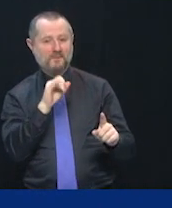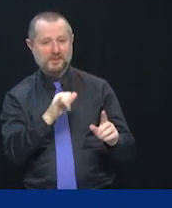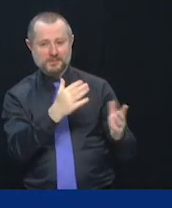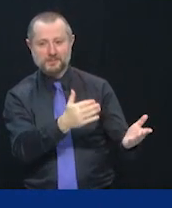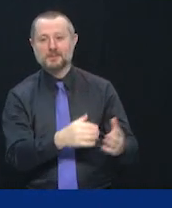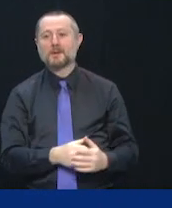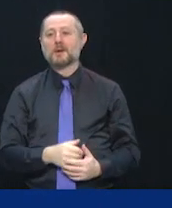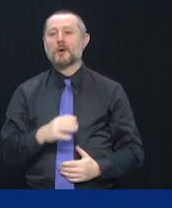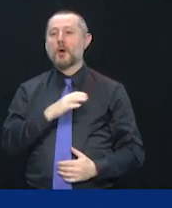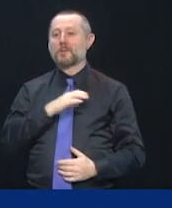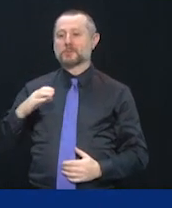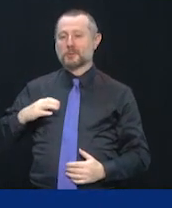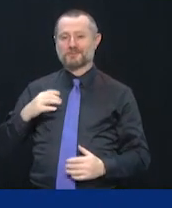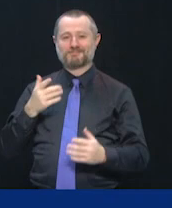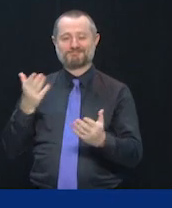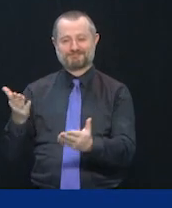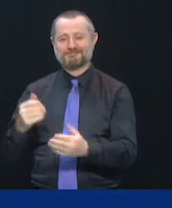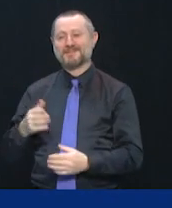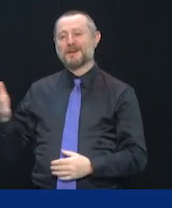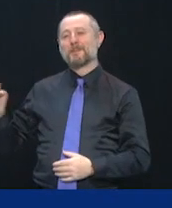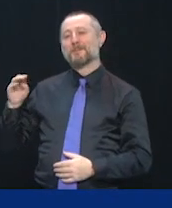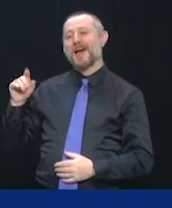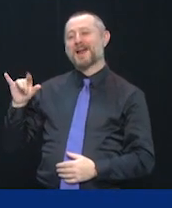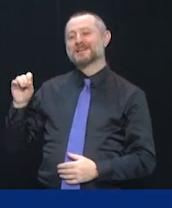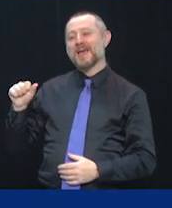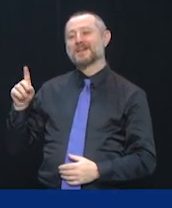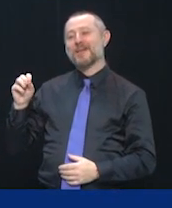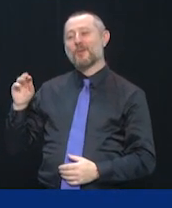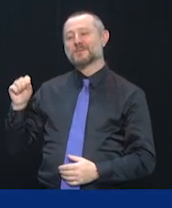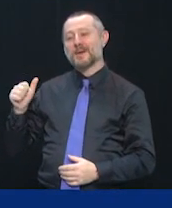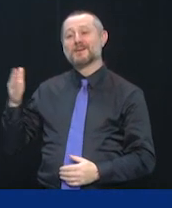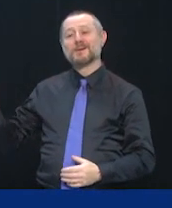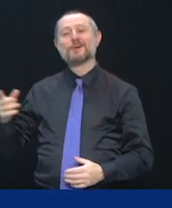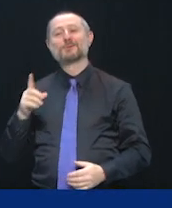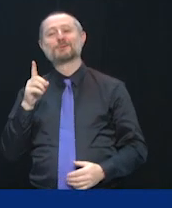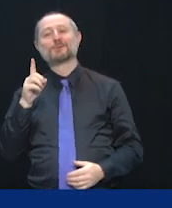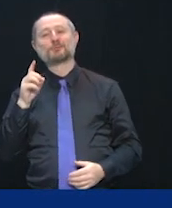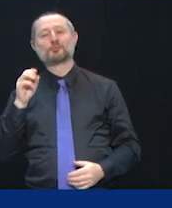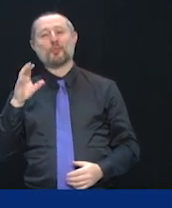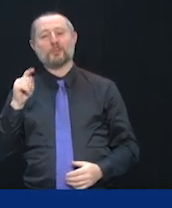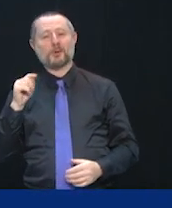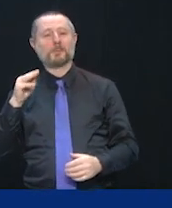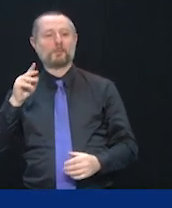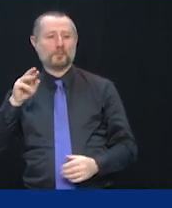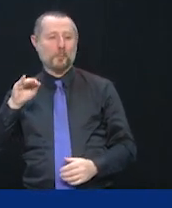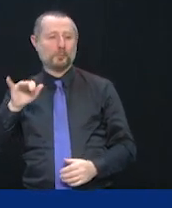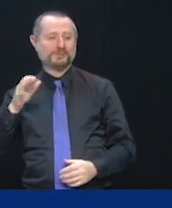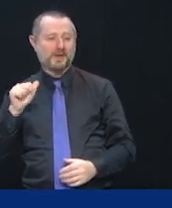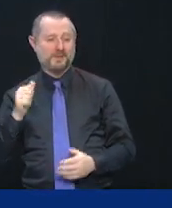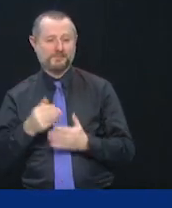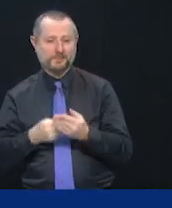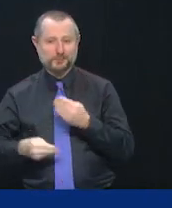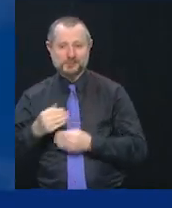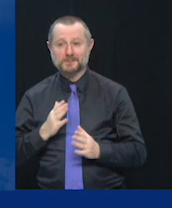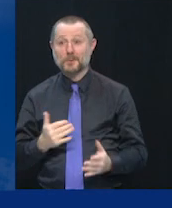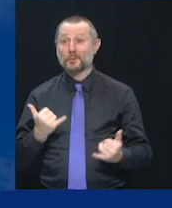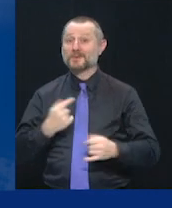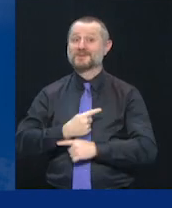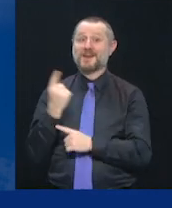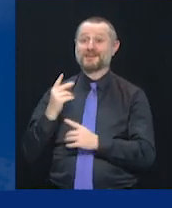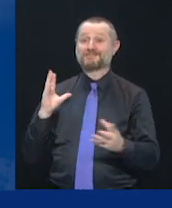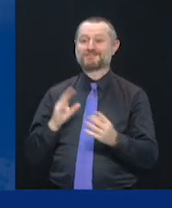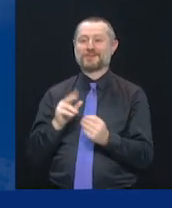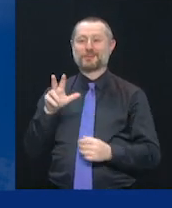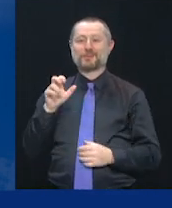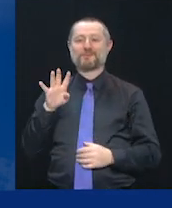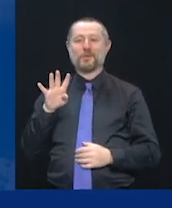DeRosa, Robert Mahica. Good morning, everyone. Today is day 342.